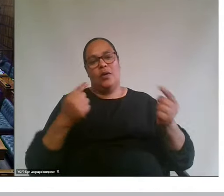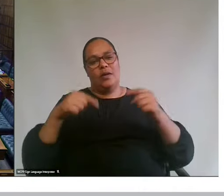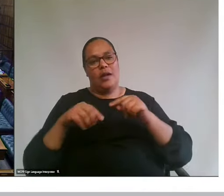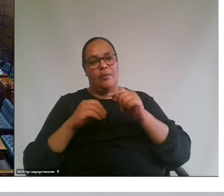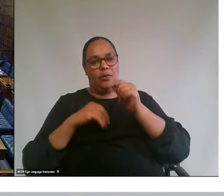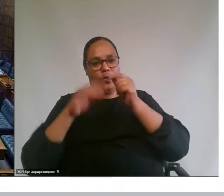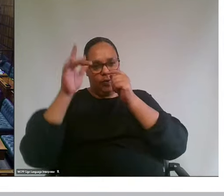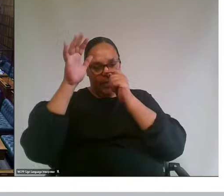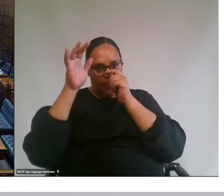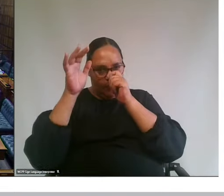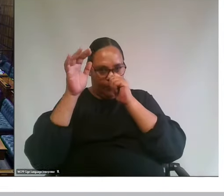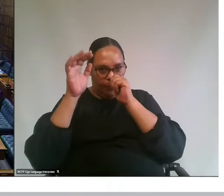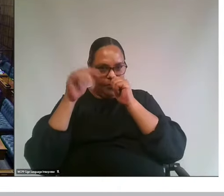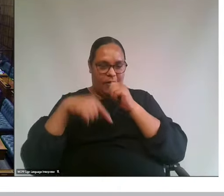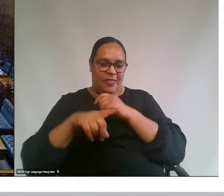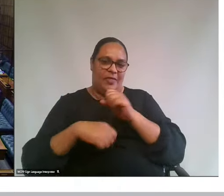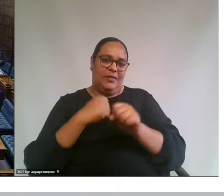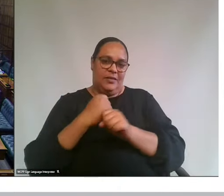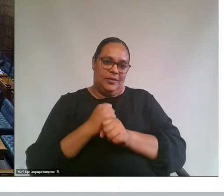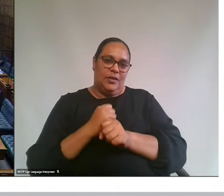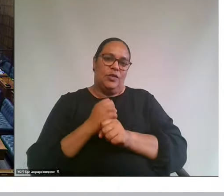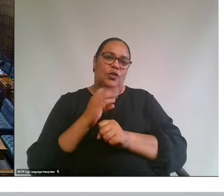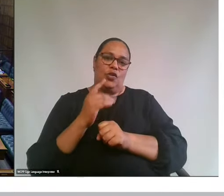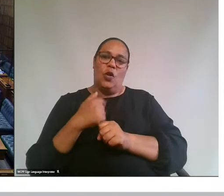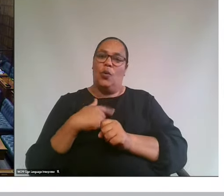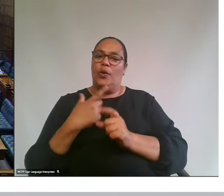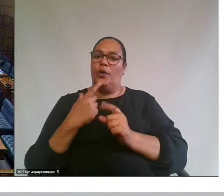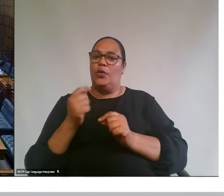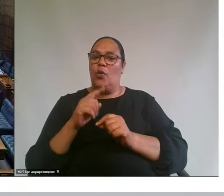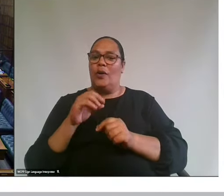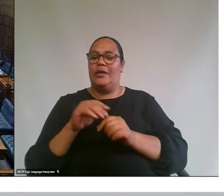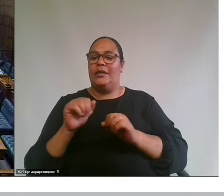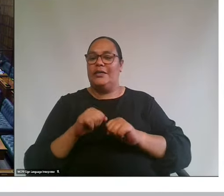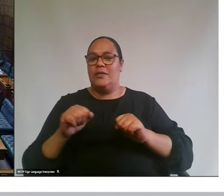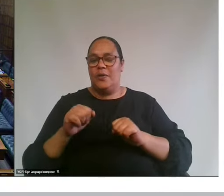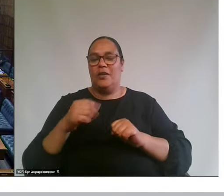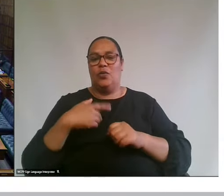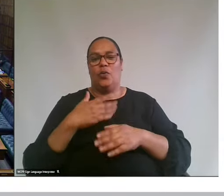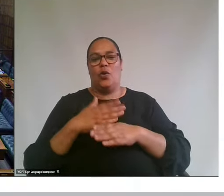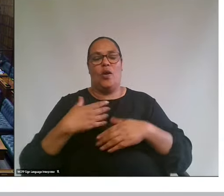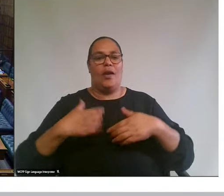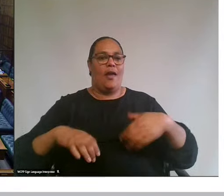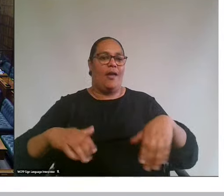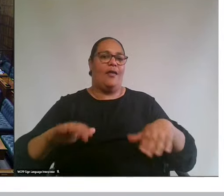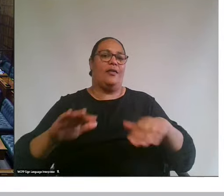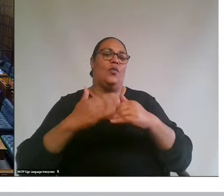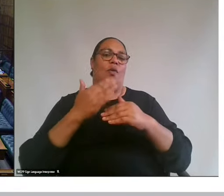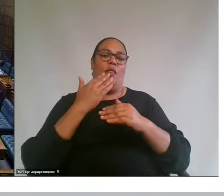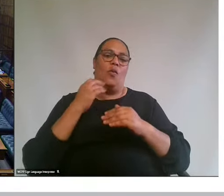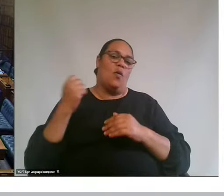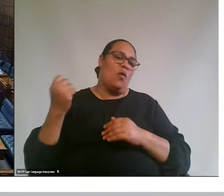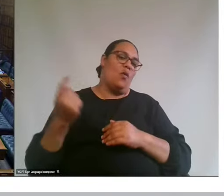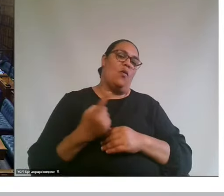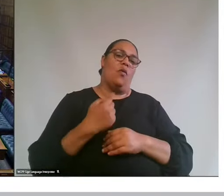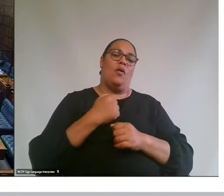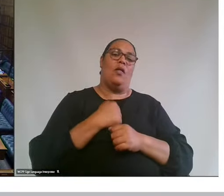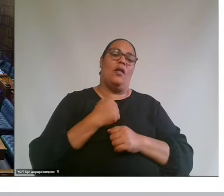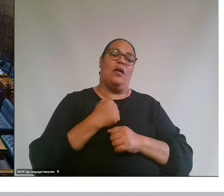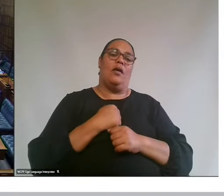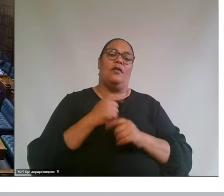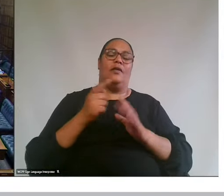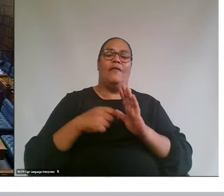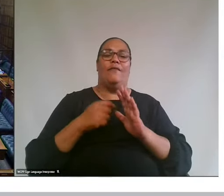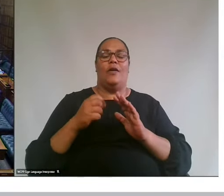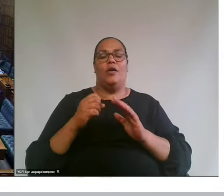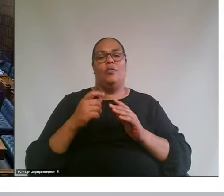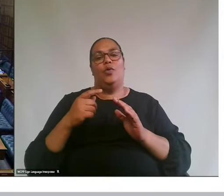stellos um this year so what we do in the space is we work very actively with all of the the the the film